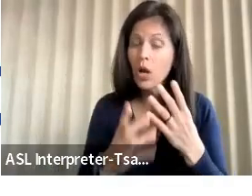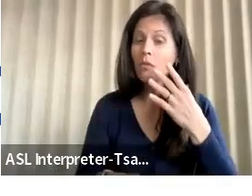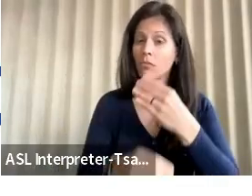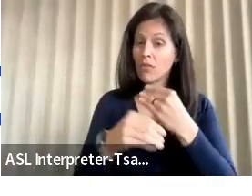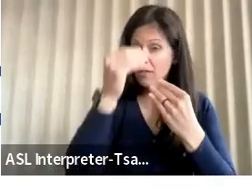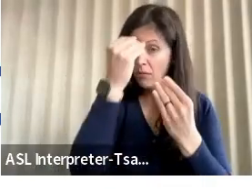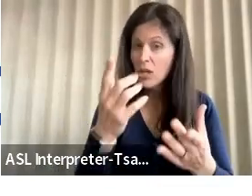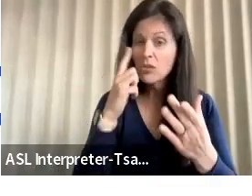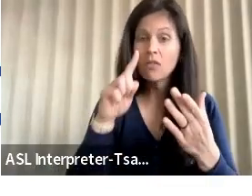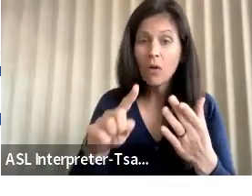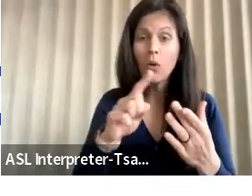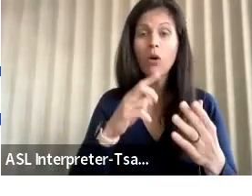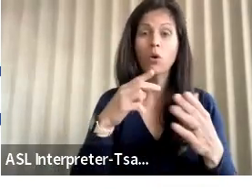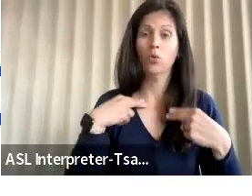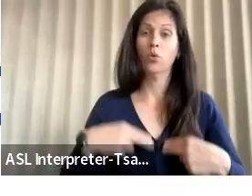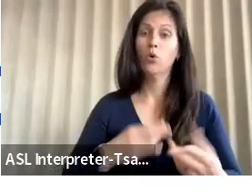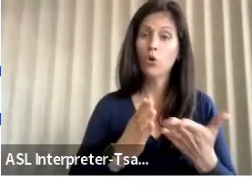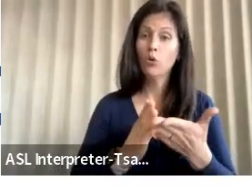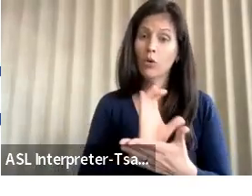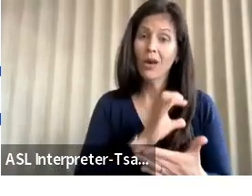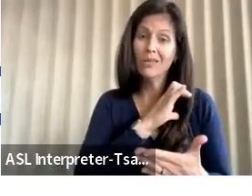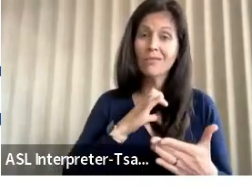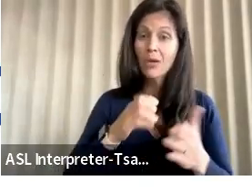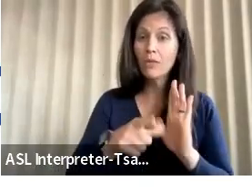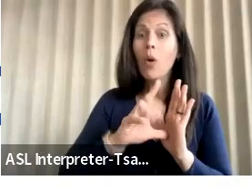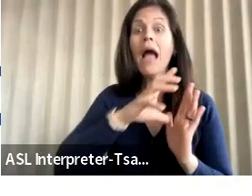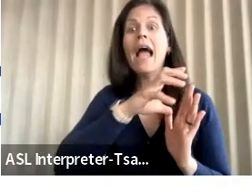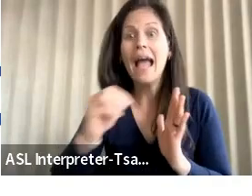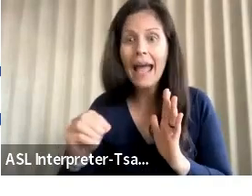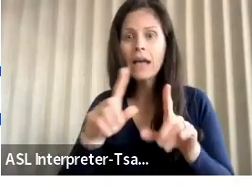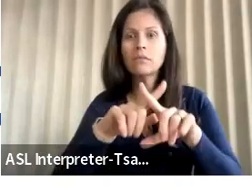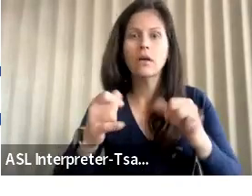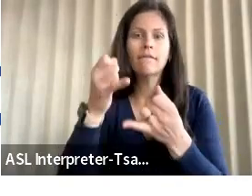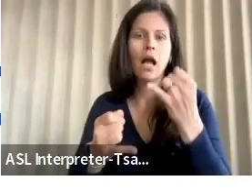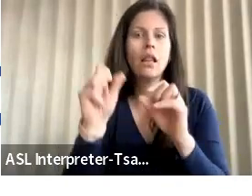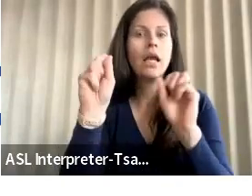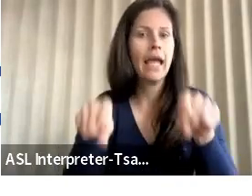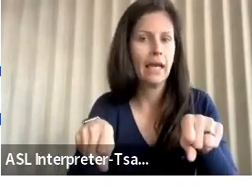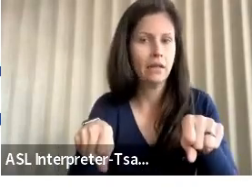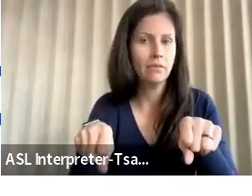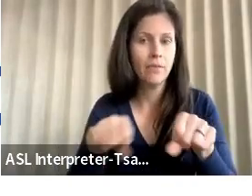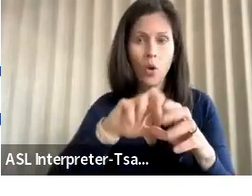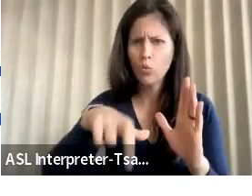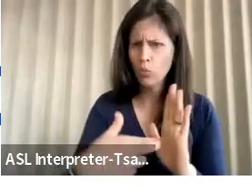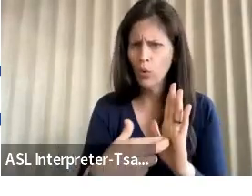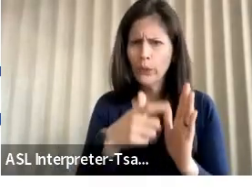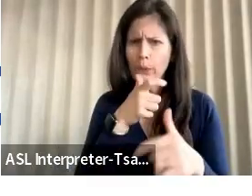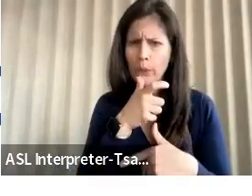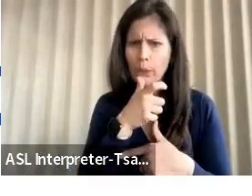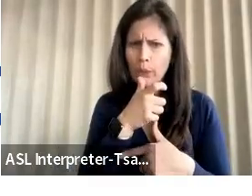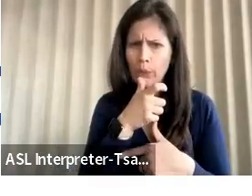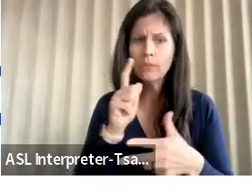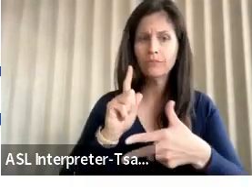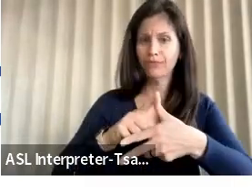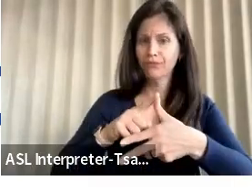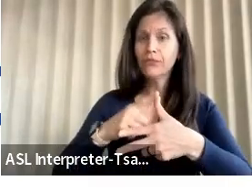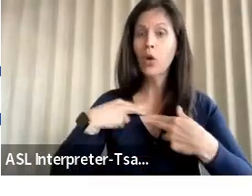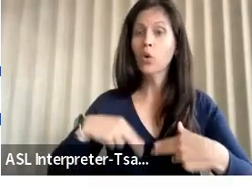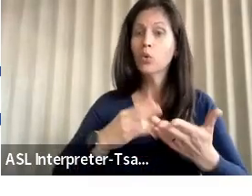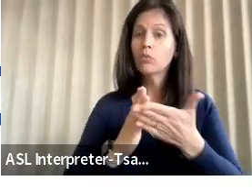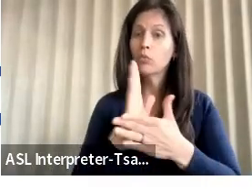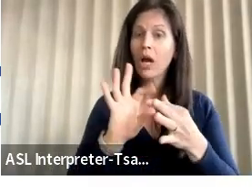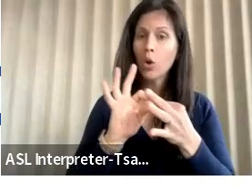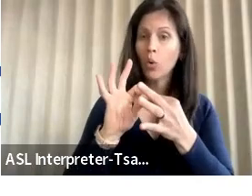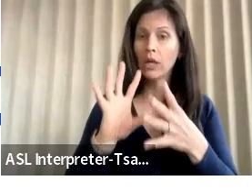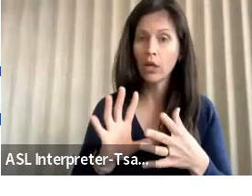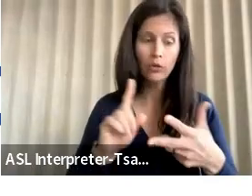review as well as finalize it. And those roles include the Human Rights Coordinator,